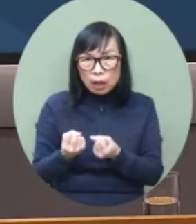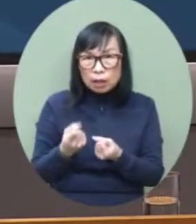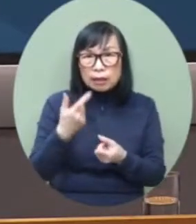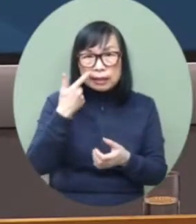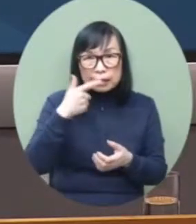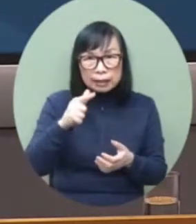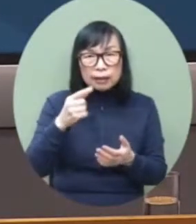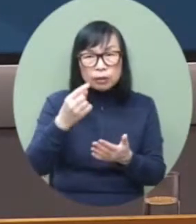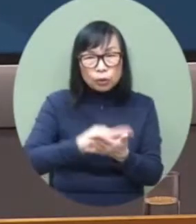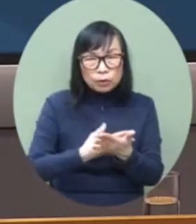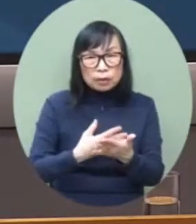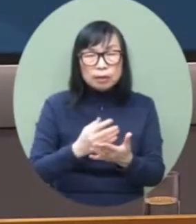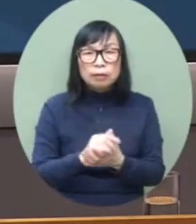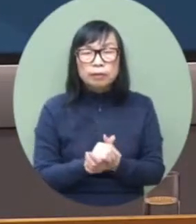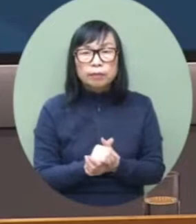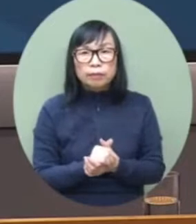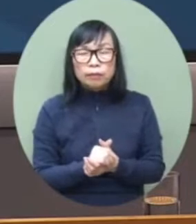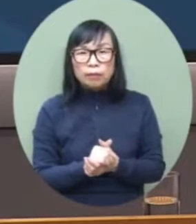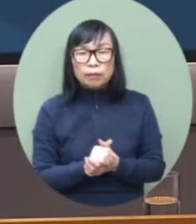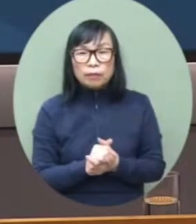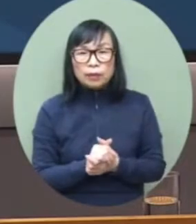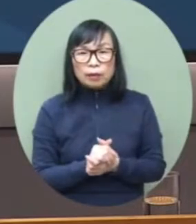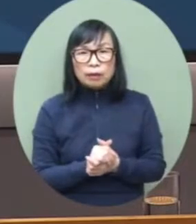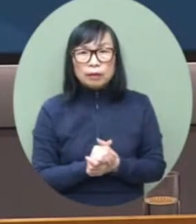this is a practical and also